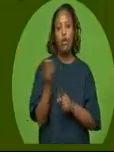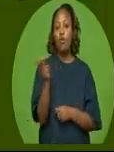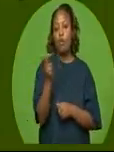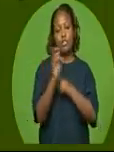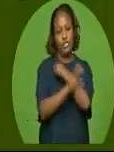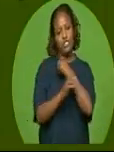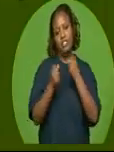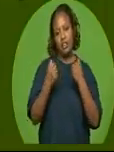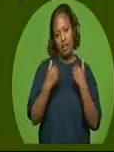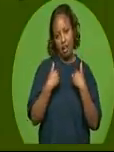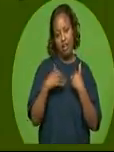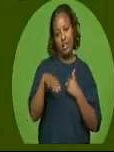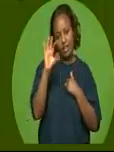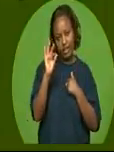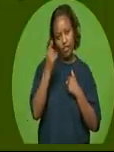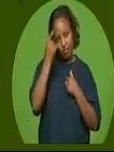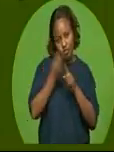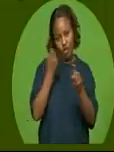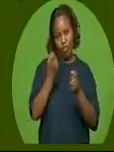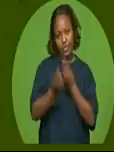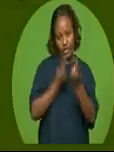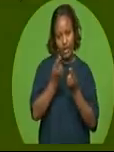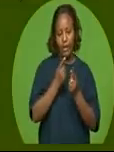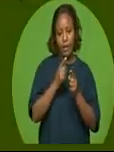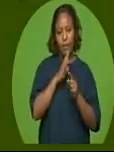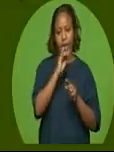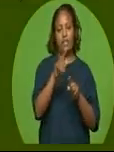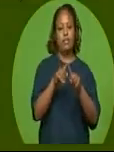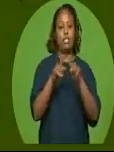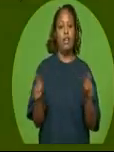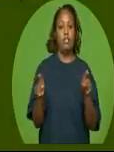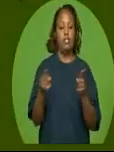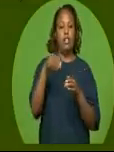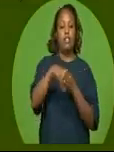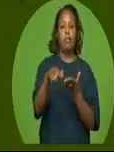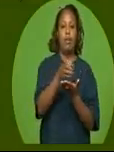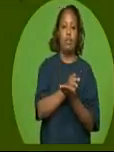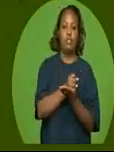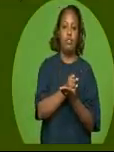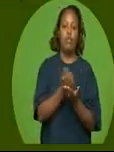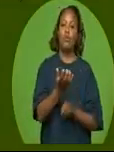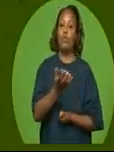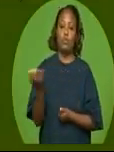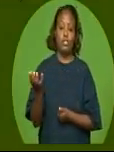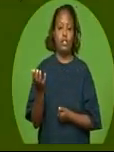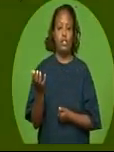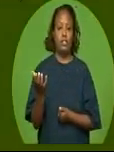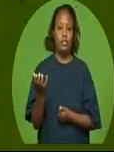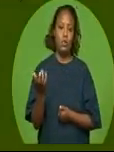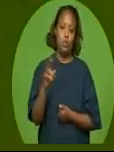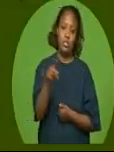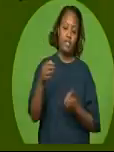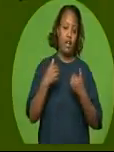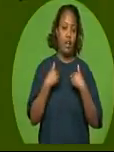cases, both nations can gain from trade by specializing in the production of